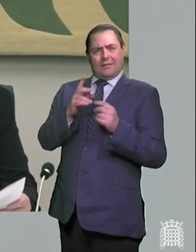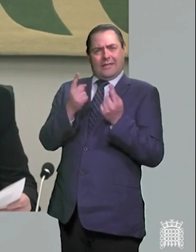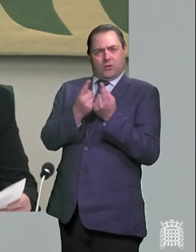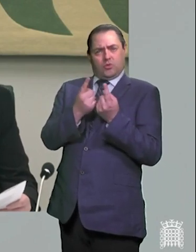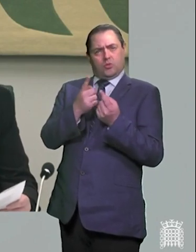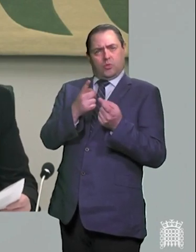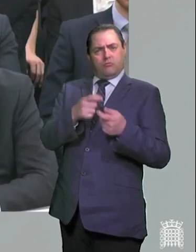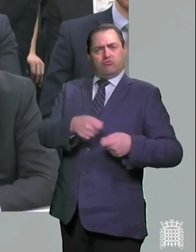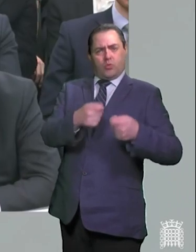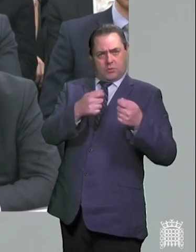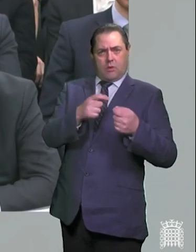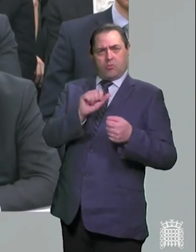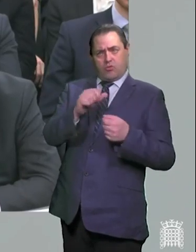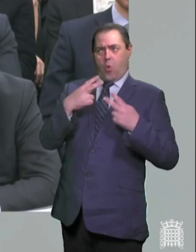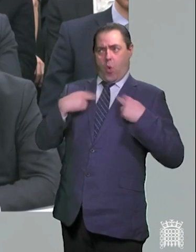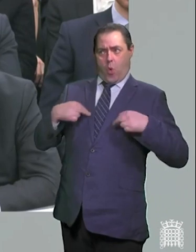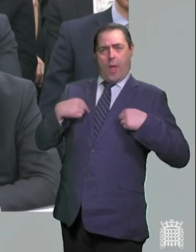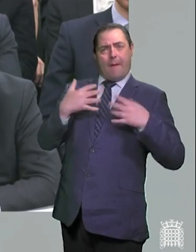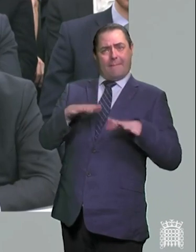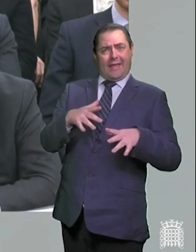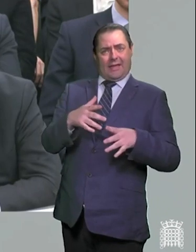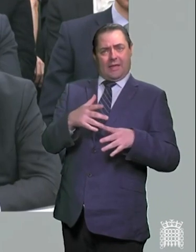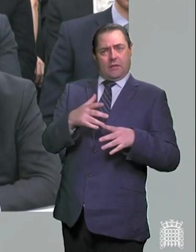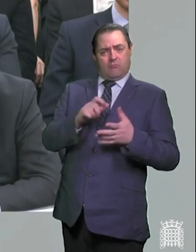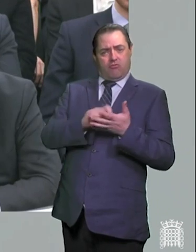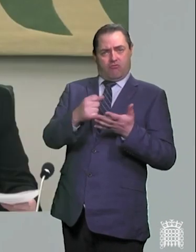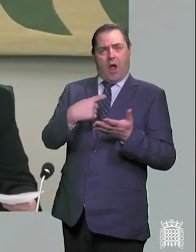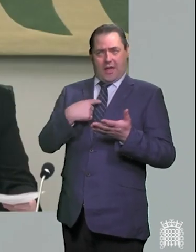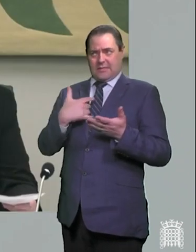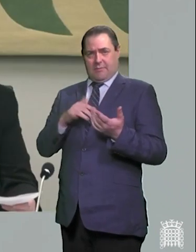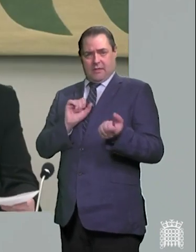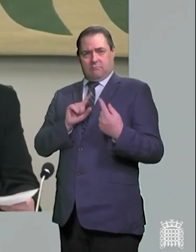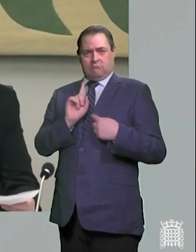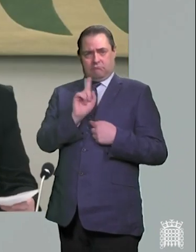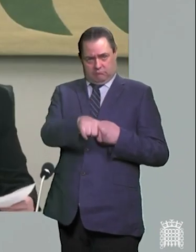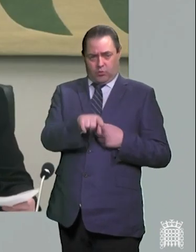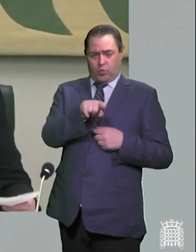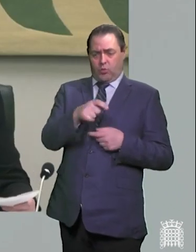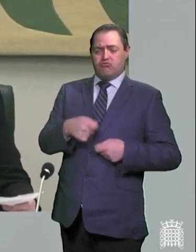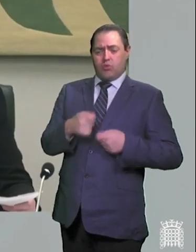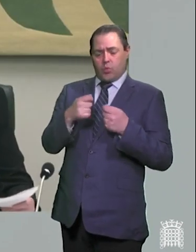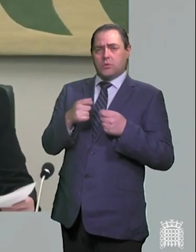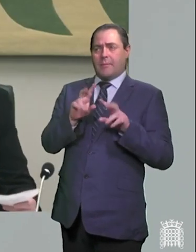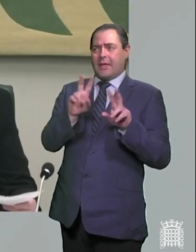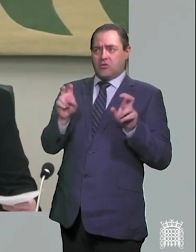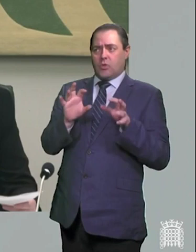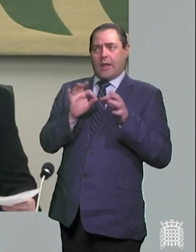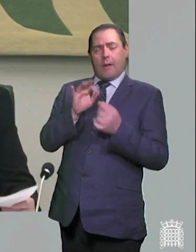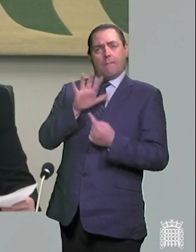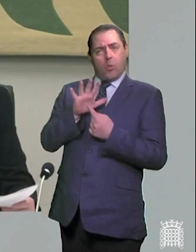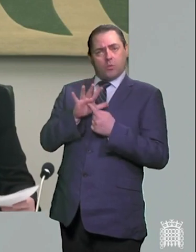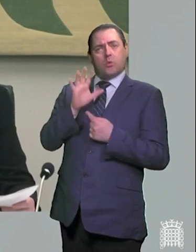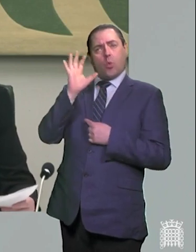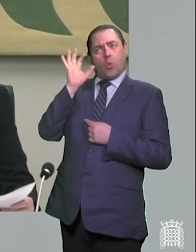about on Monday, and which I've replied to you this morning about. You raised the issue of the importance of the committee